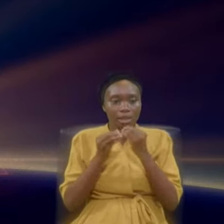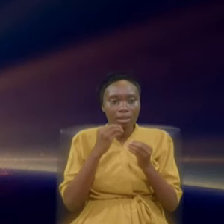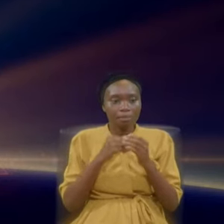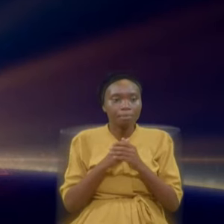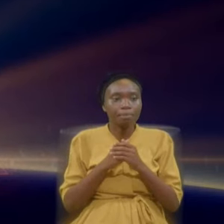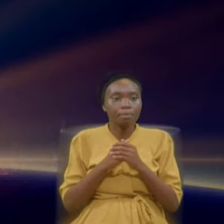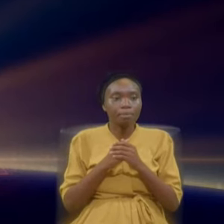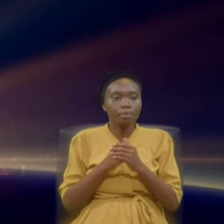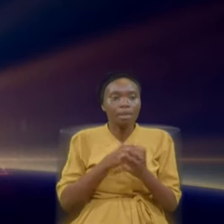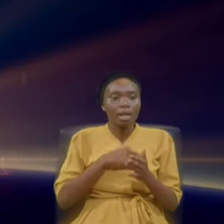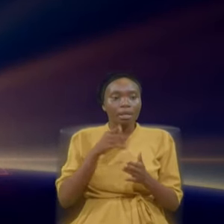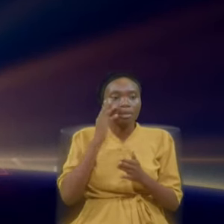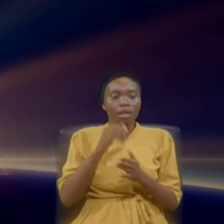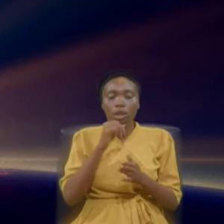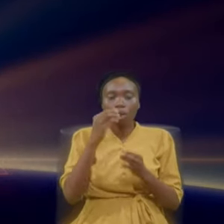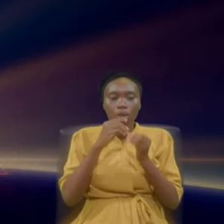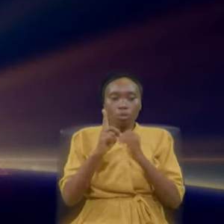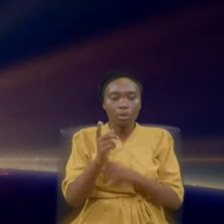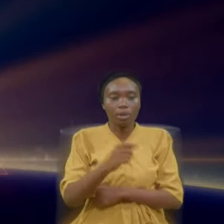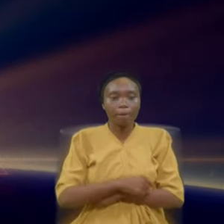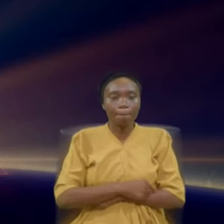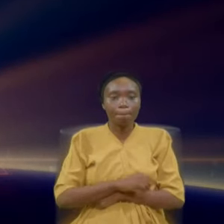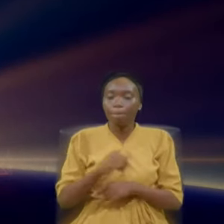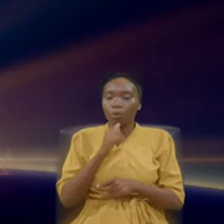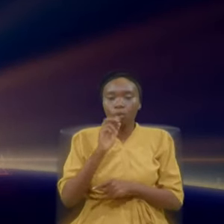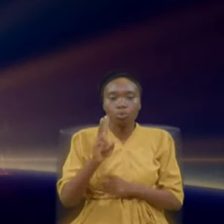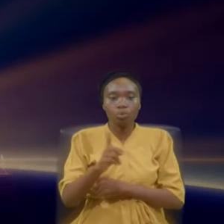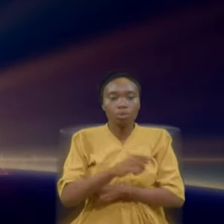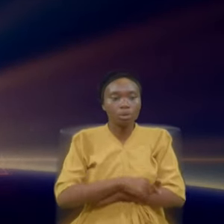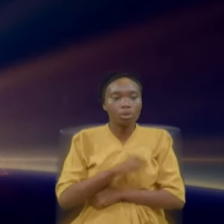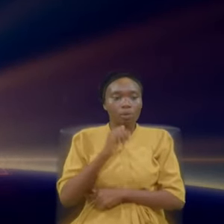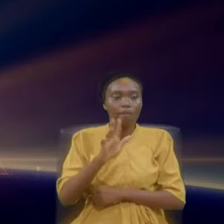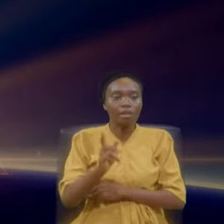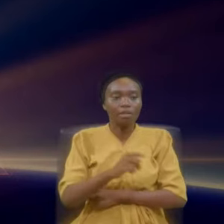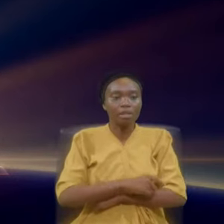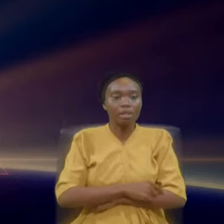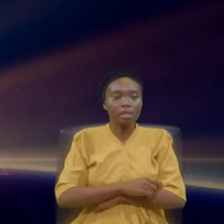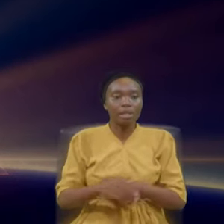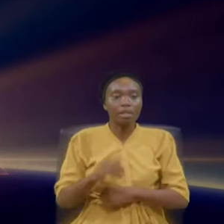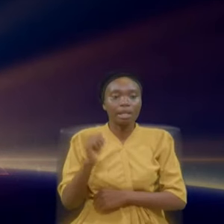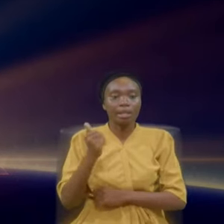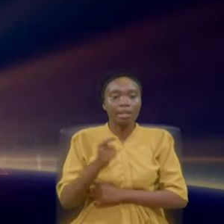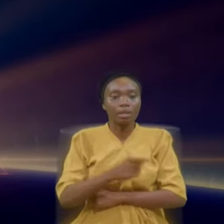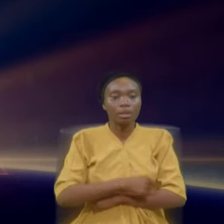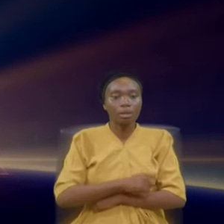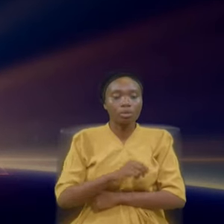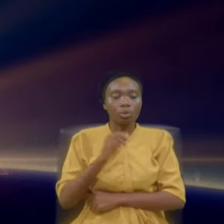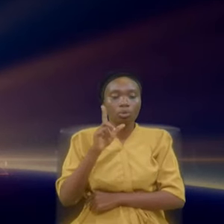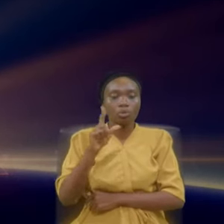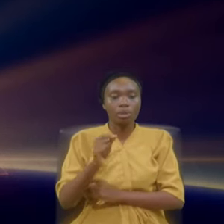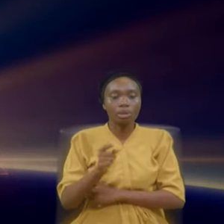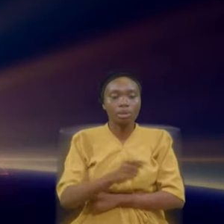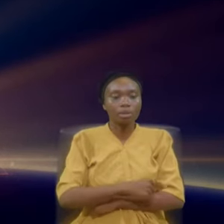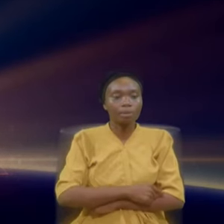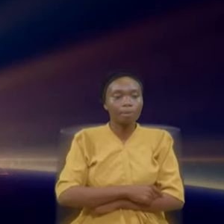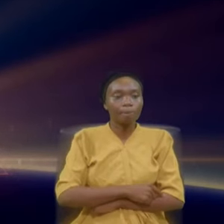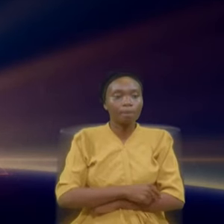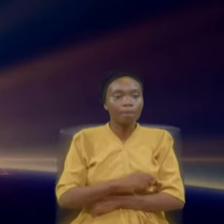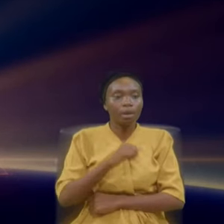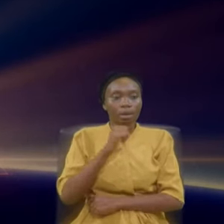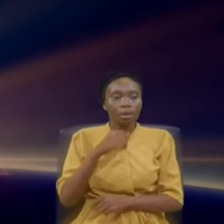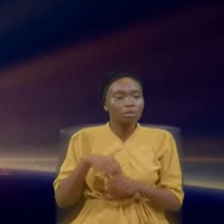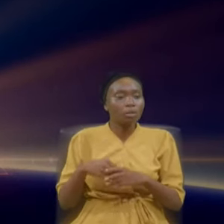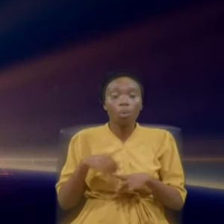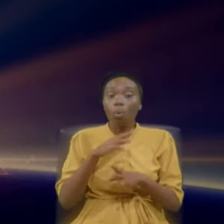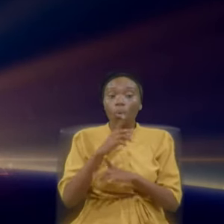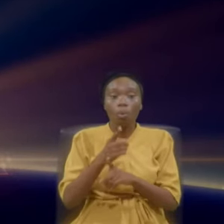eat. Ye shall not eat one day, nor 2 days, nor 5 days, neither 10 days, nor 20 days, but even a